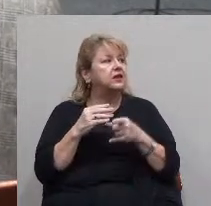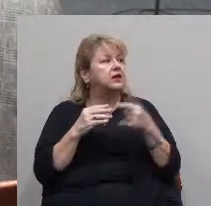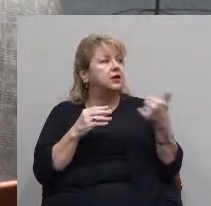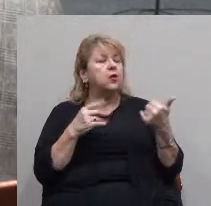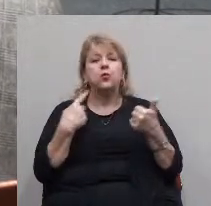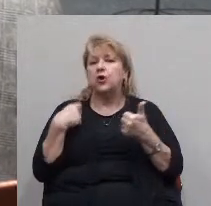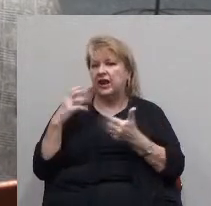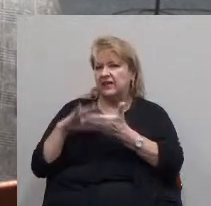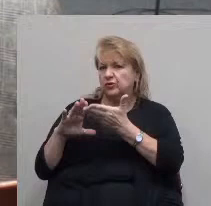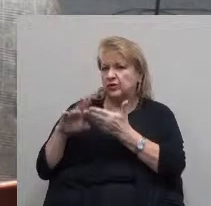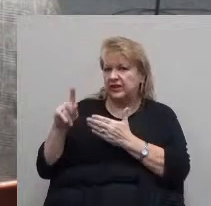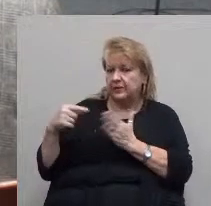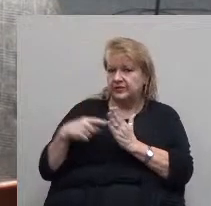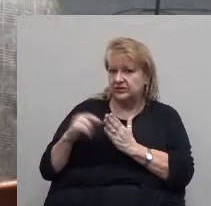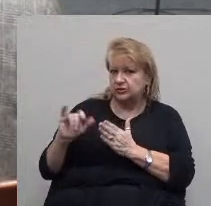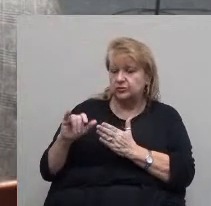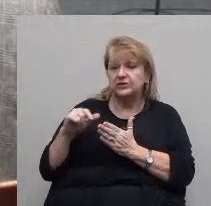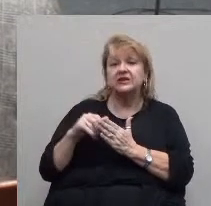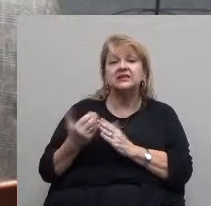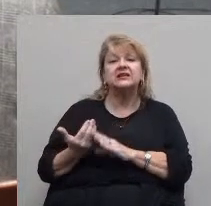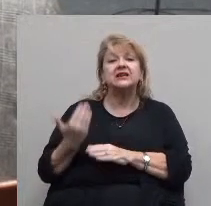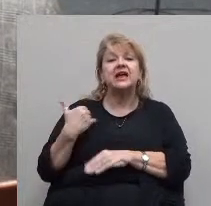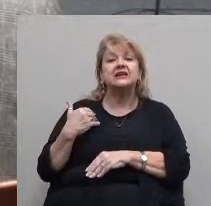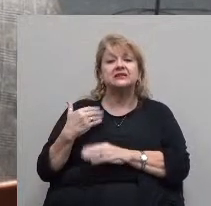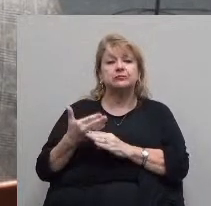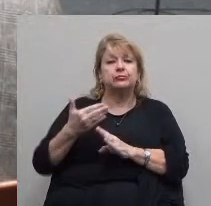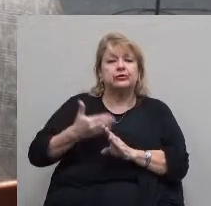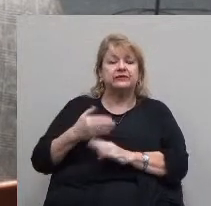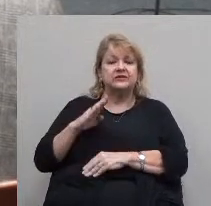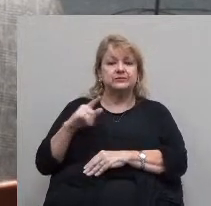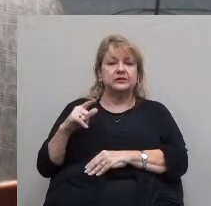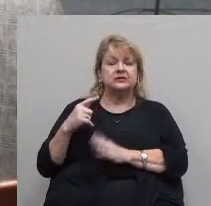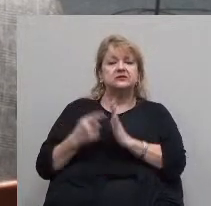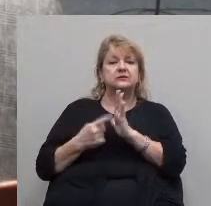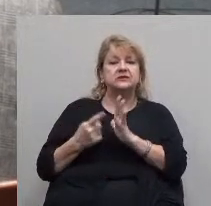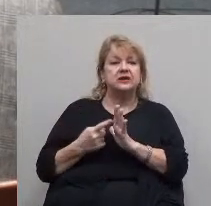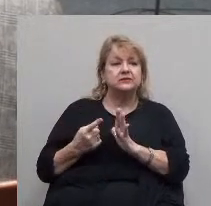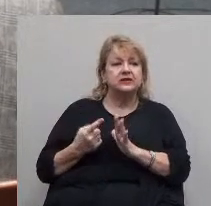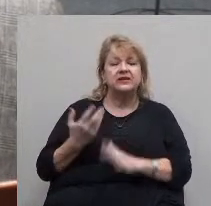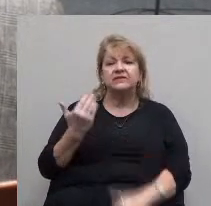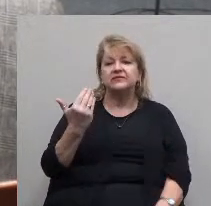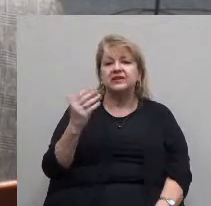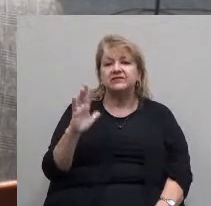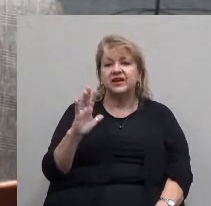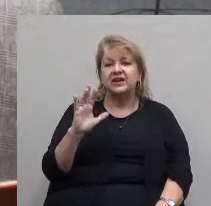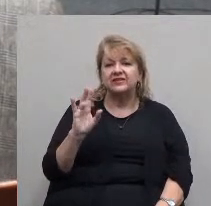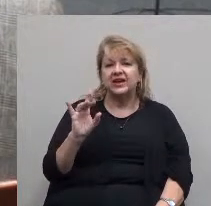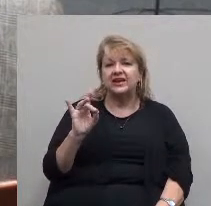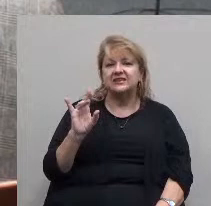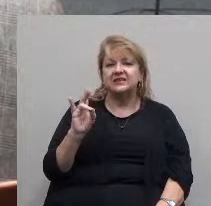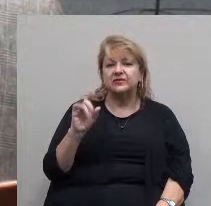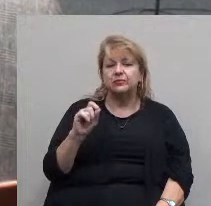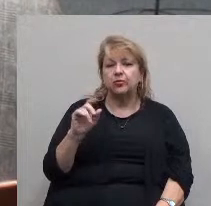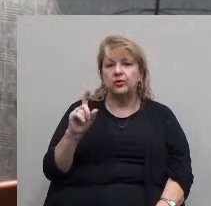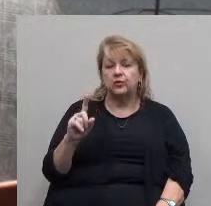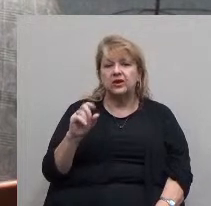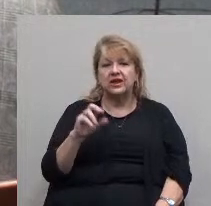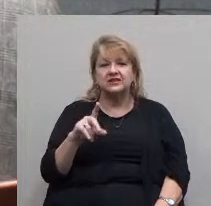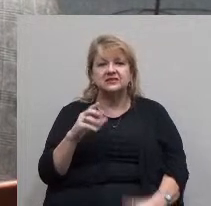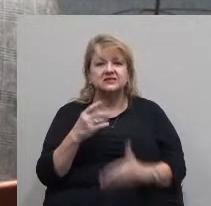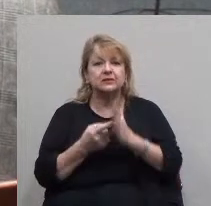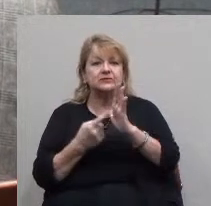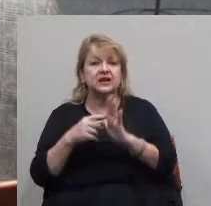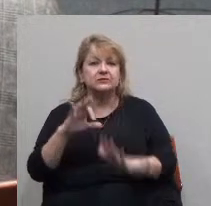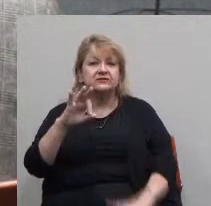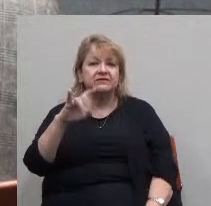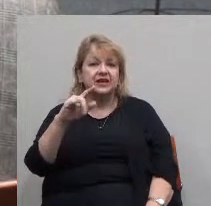going to have to do some cleanup on this, just like in the last bill, there sometimes say 15587.1 and sometimes say felony, and those are not